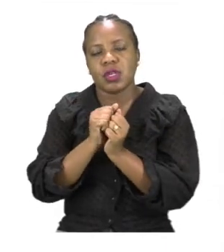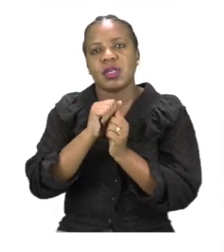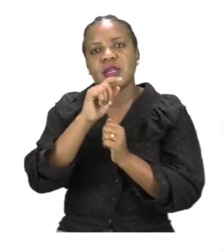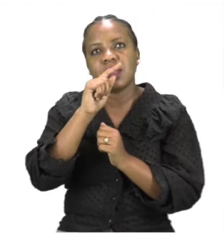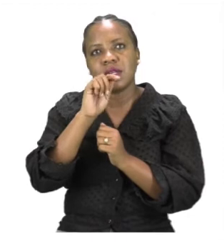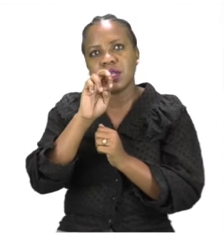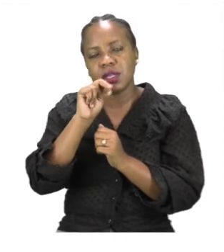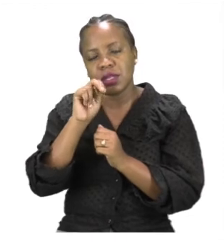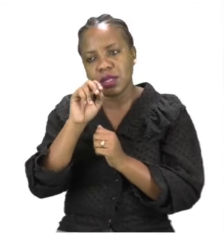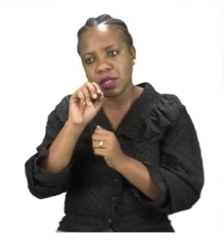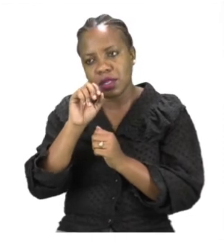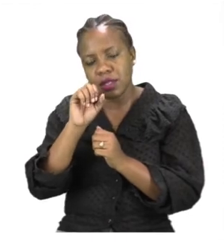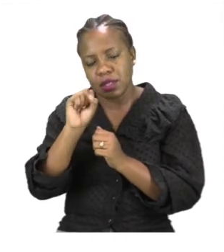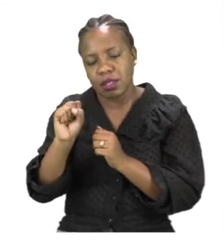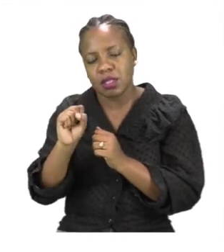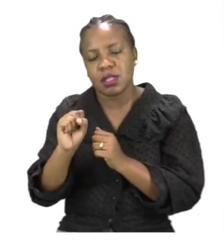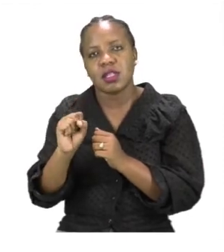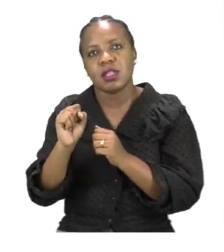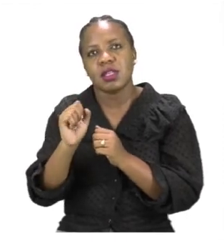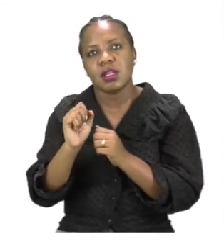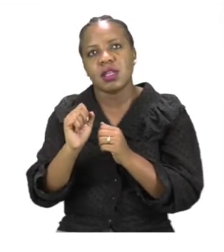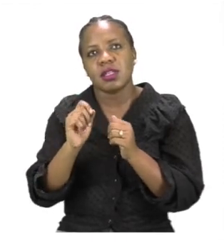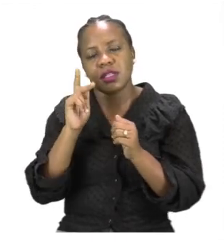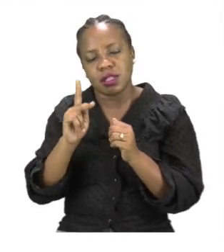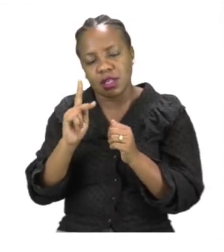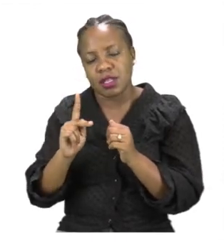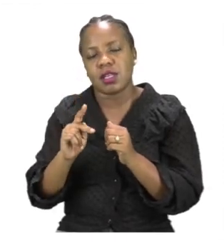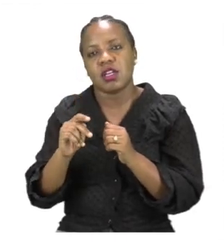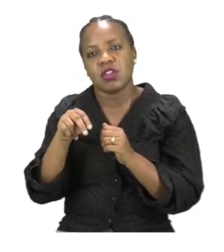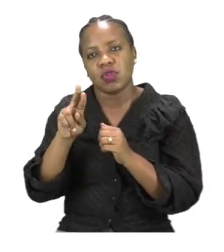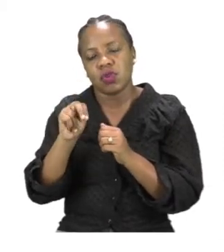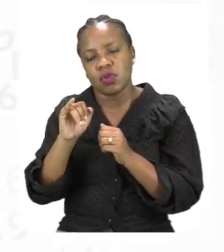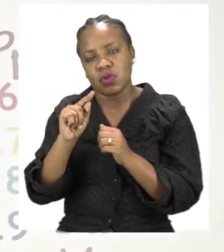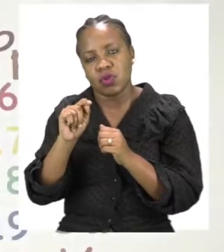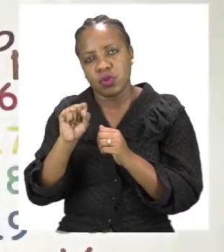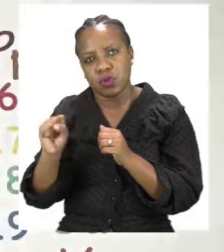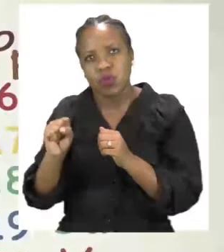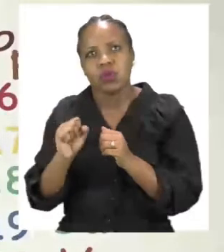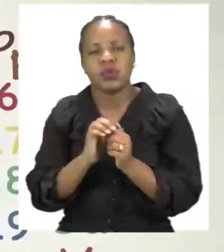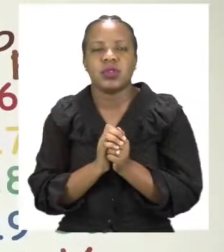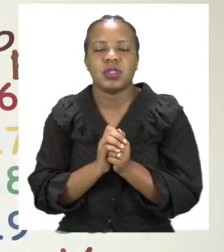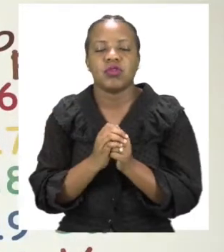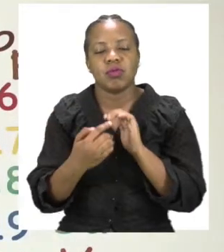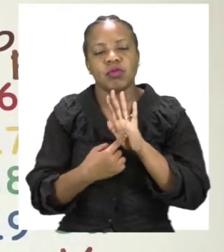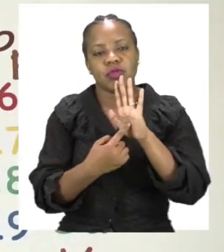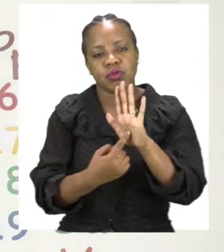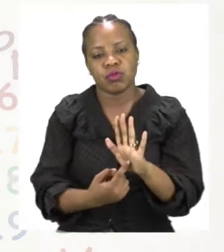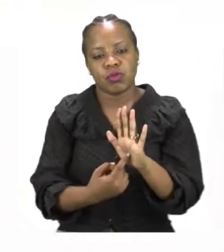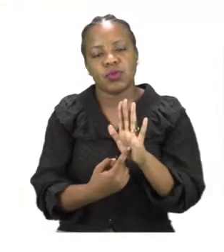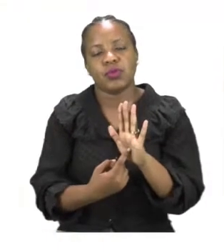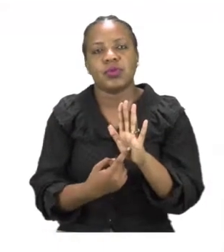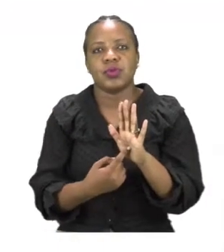166. So we are going to do the same on the board. Let us do